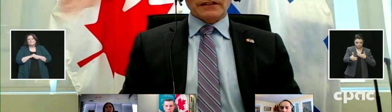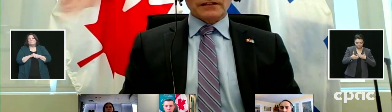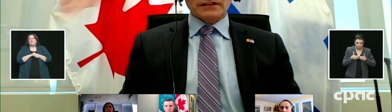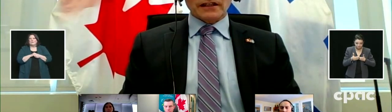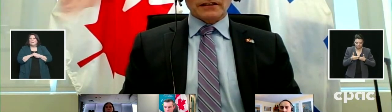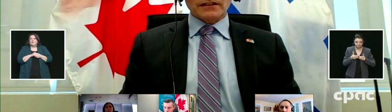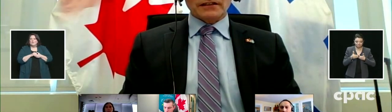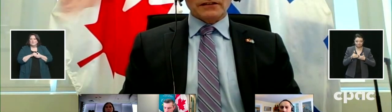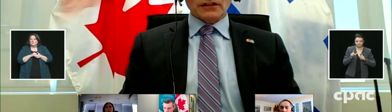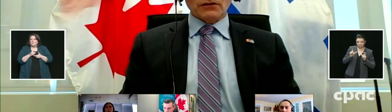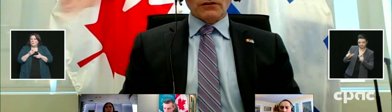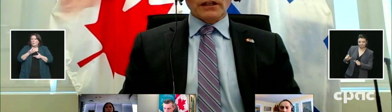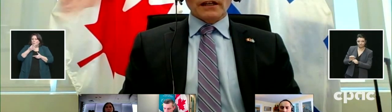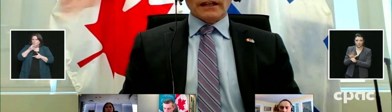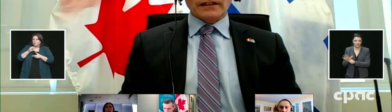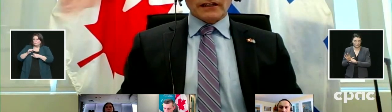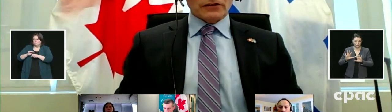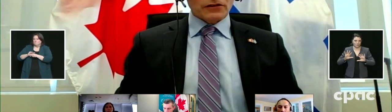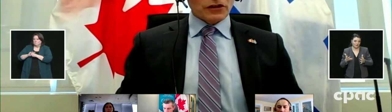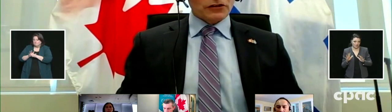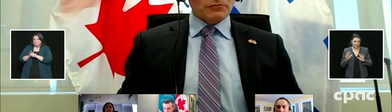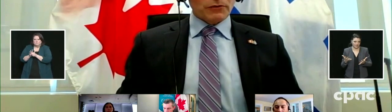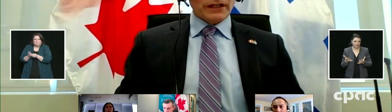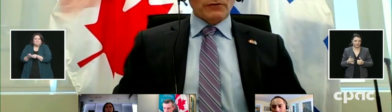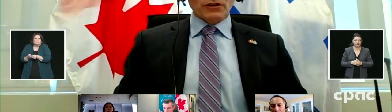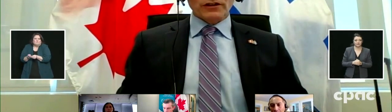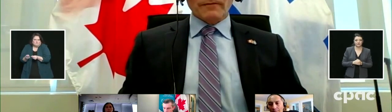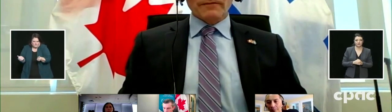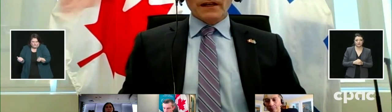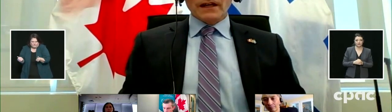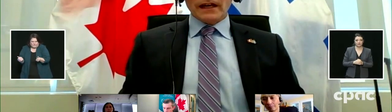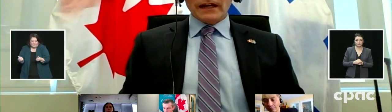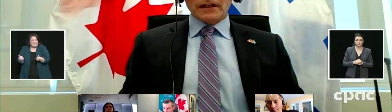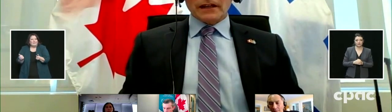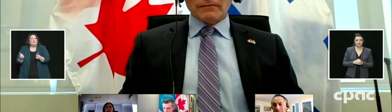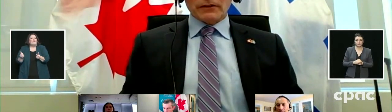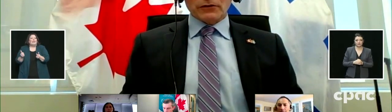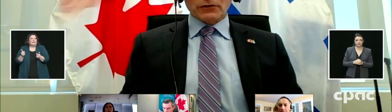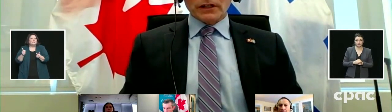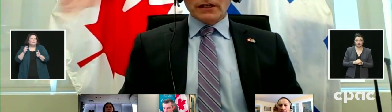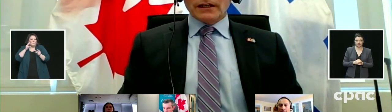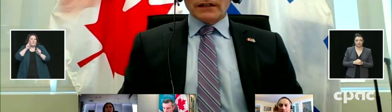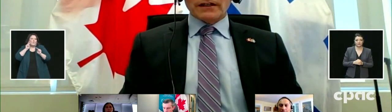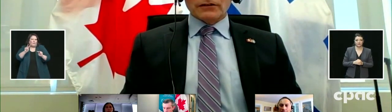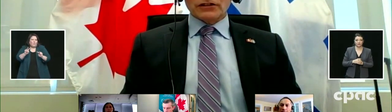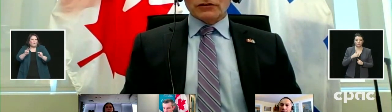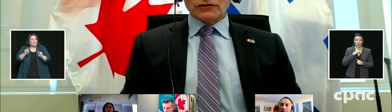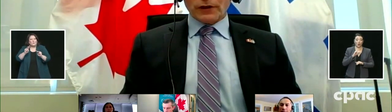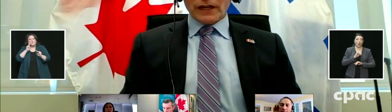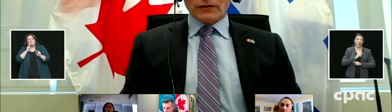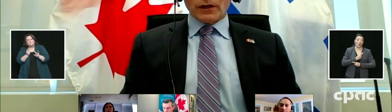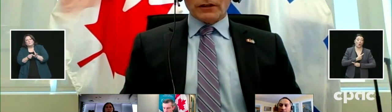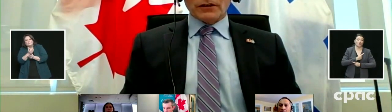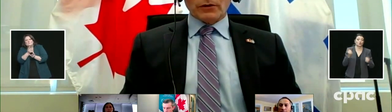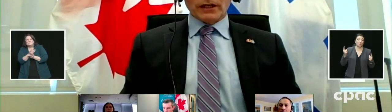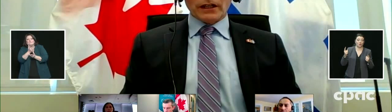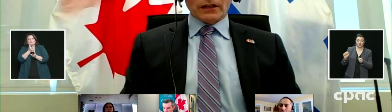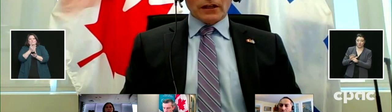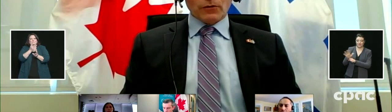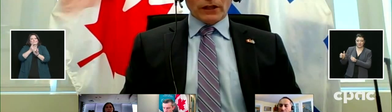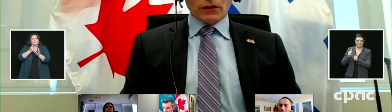end in this tunnel, and that spring will come and better conditions for